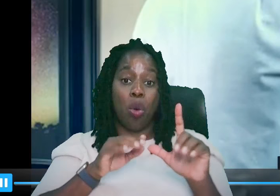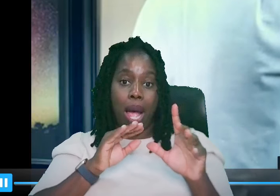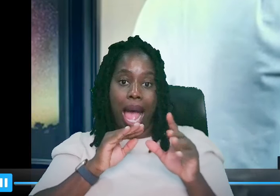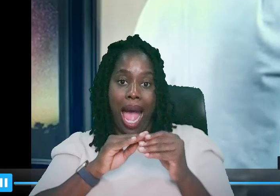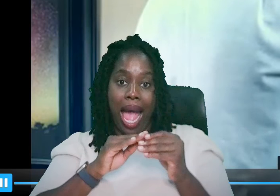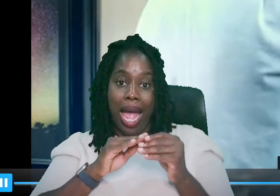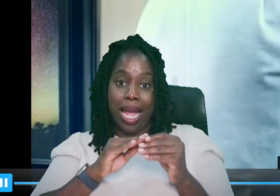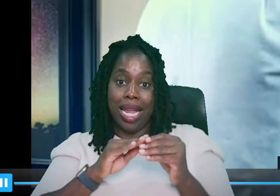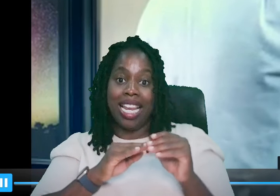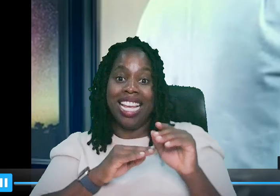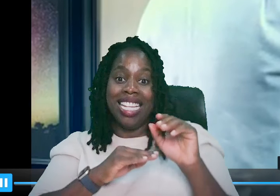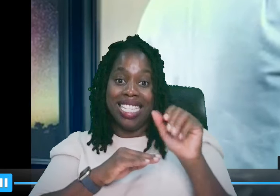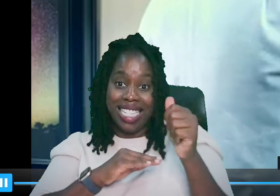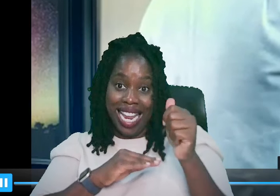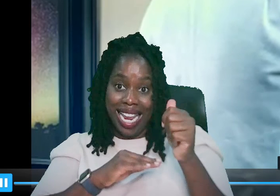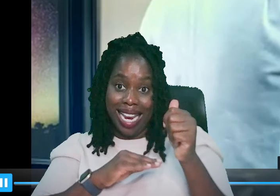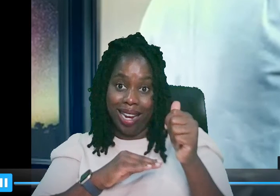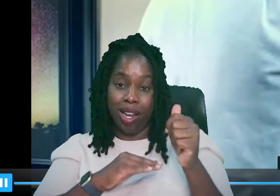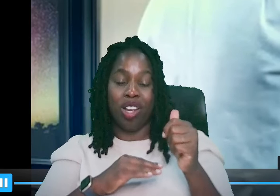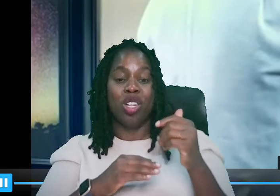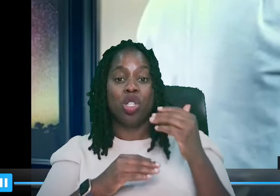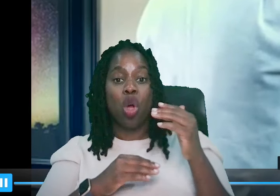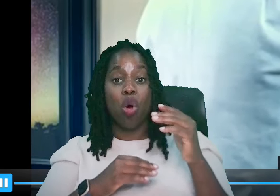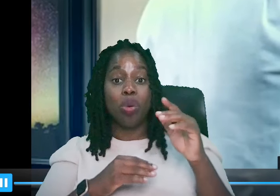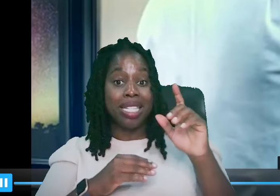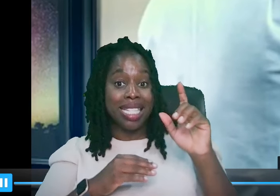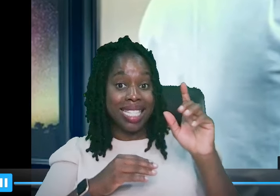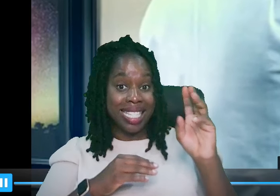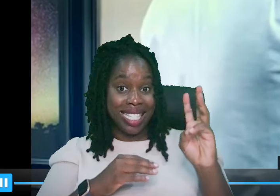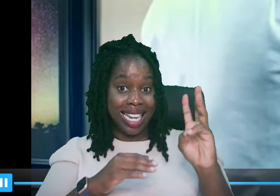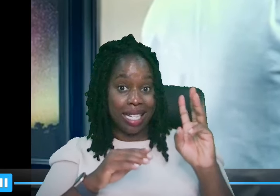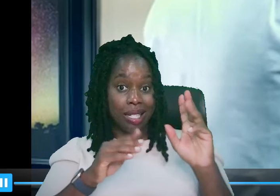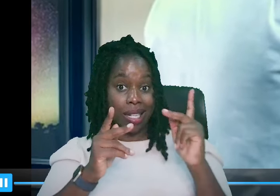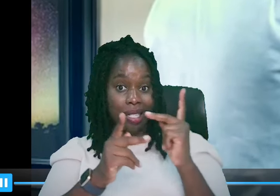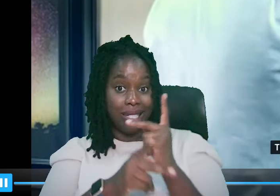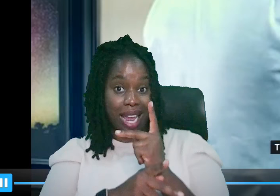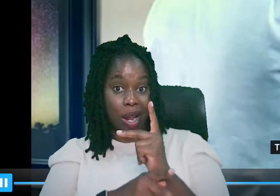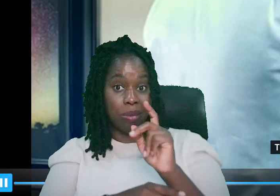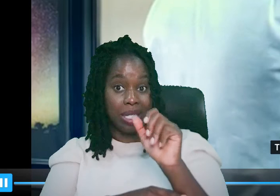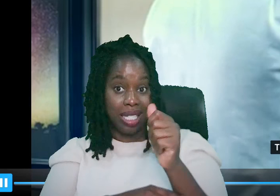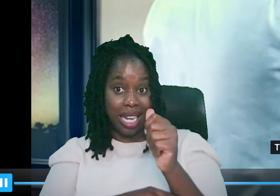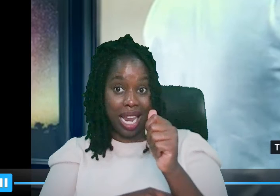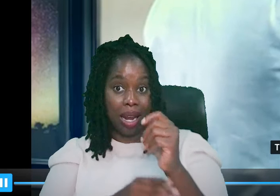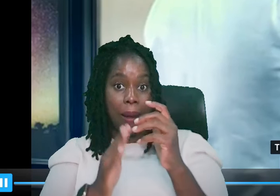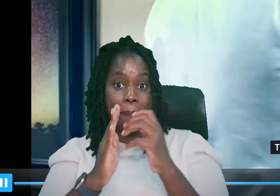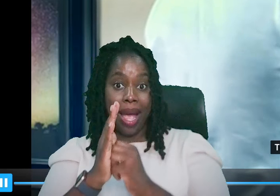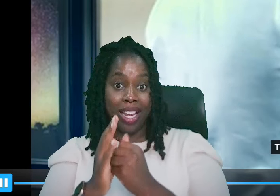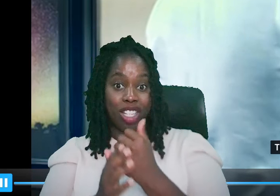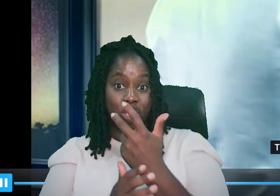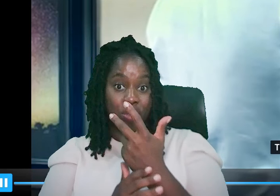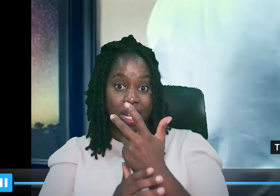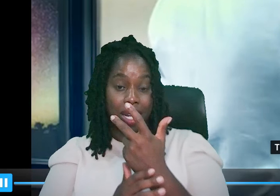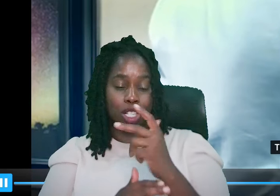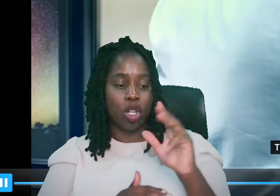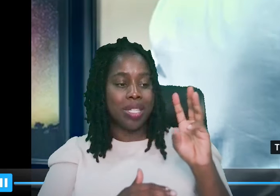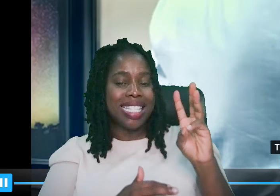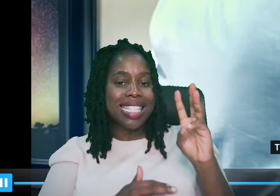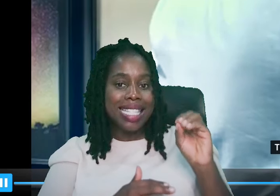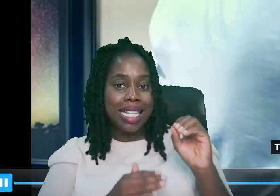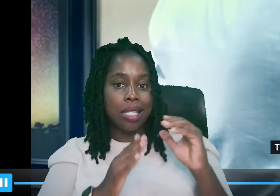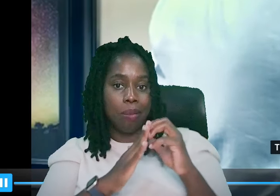in. So 6 times an x value of 10 minus 3. That gives us 60 minus 3.